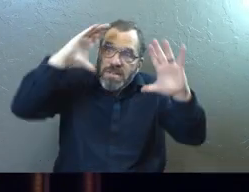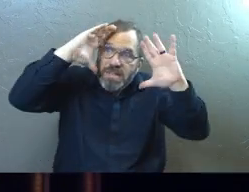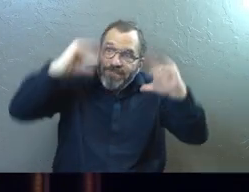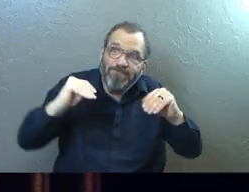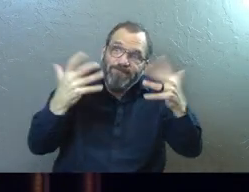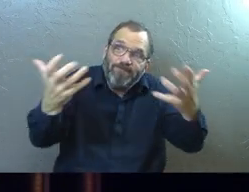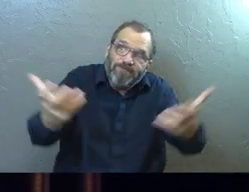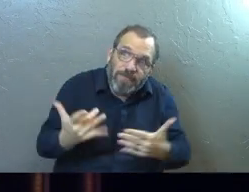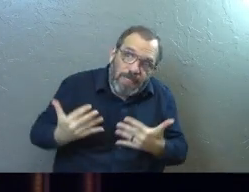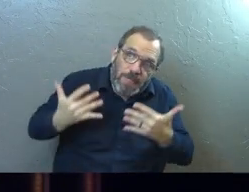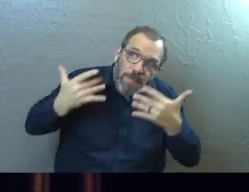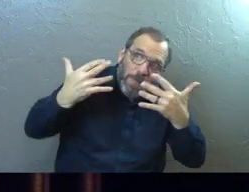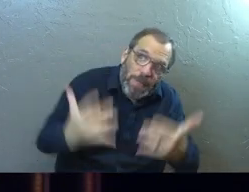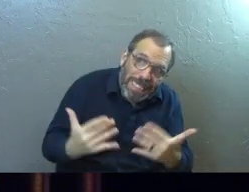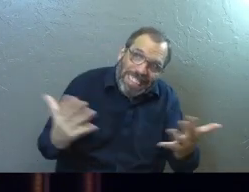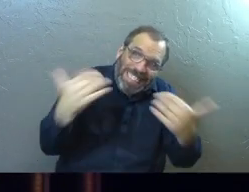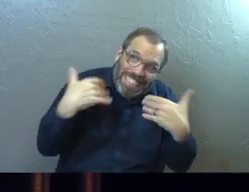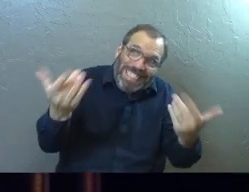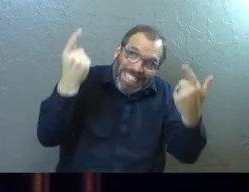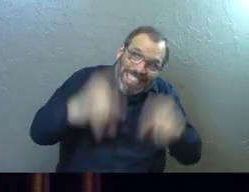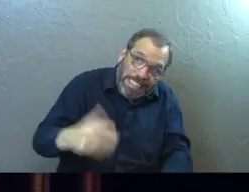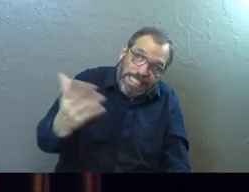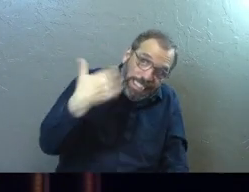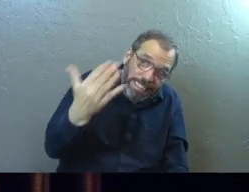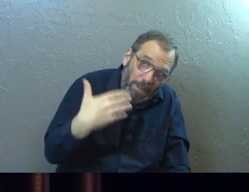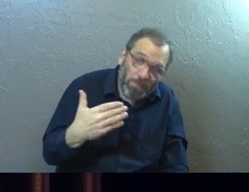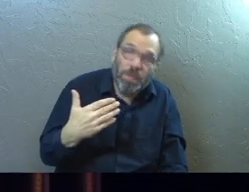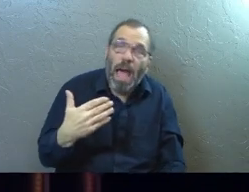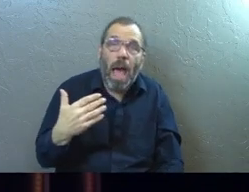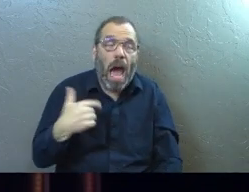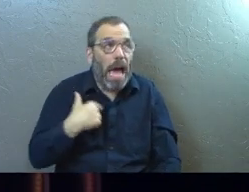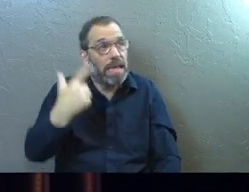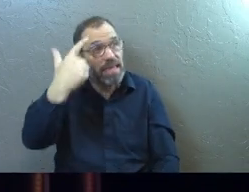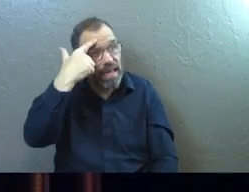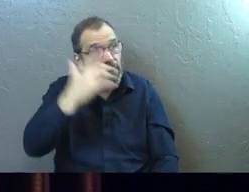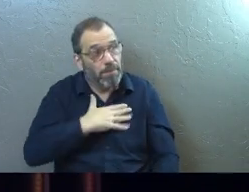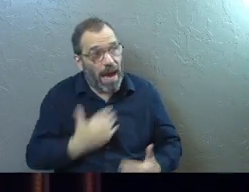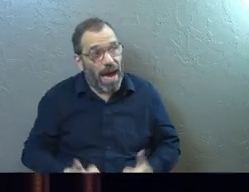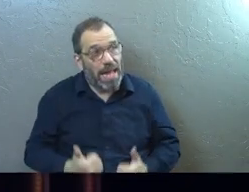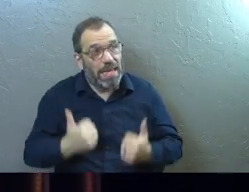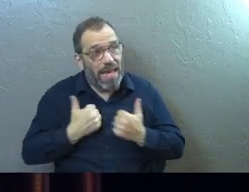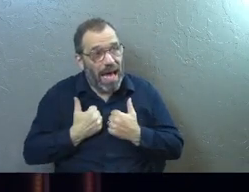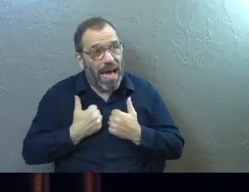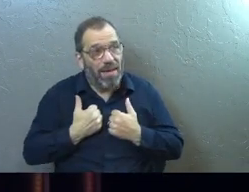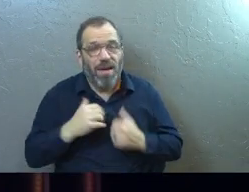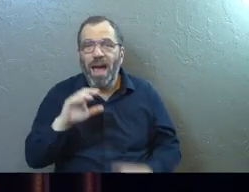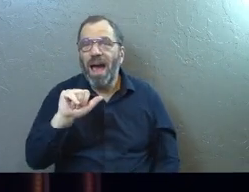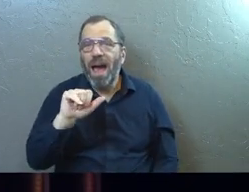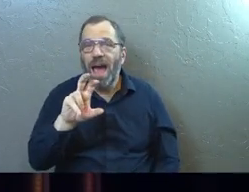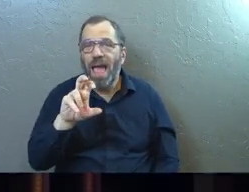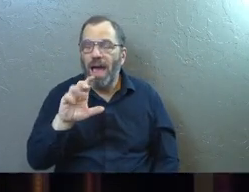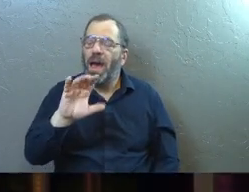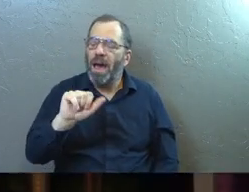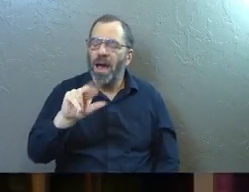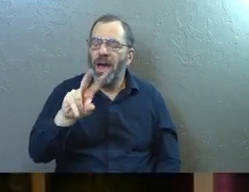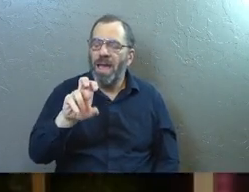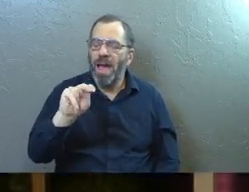anticipation, waiting desperately for this thing to happen. And the closest thing that I could think of in my life to that was Avengers Endgame,